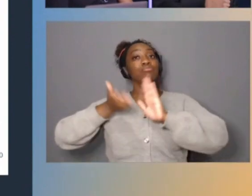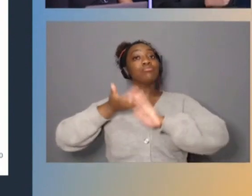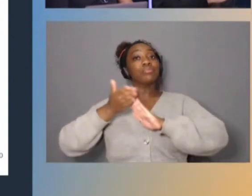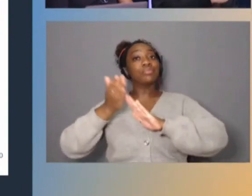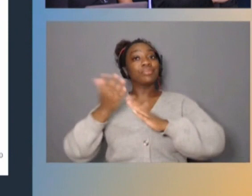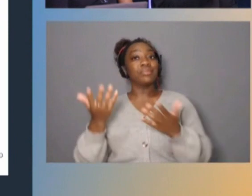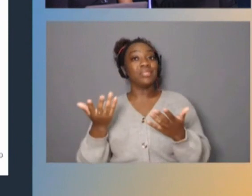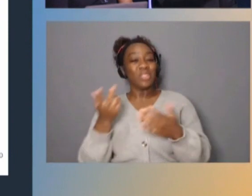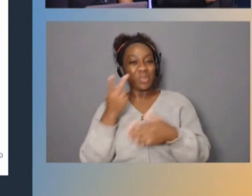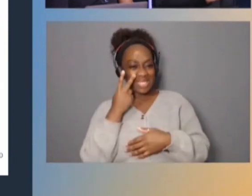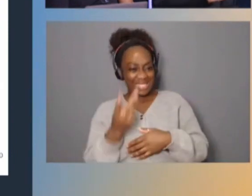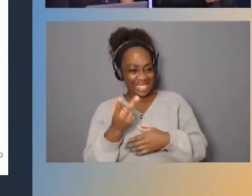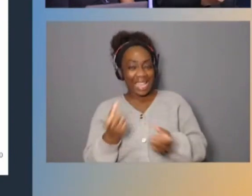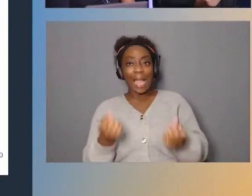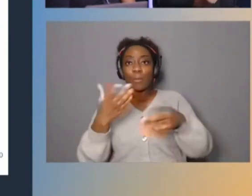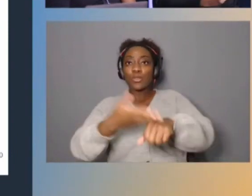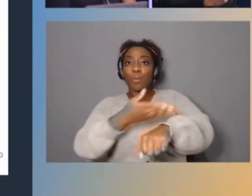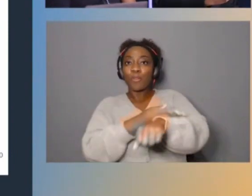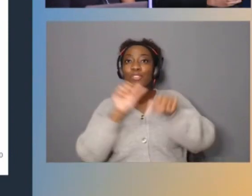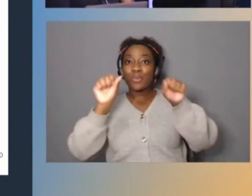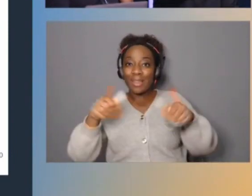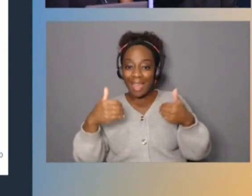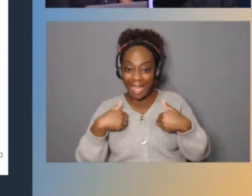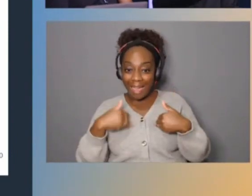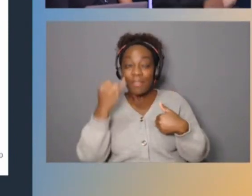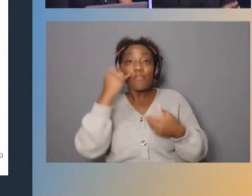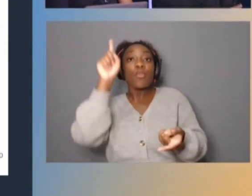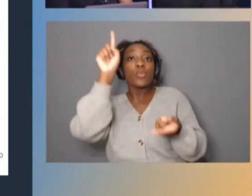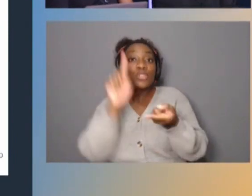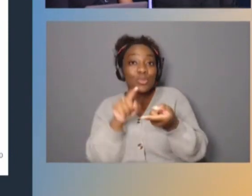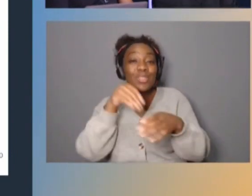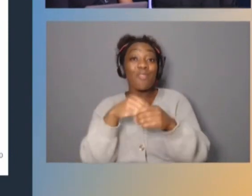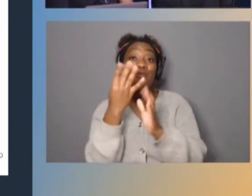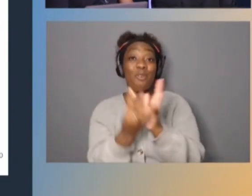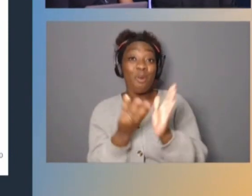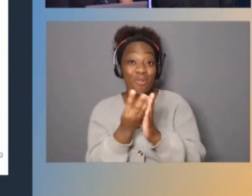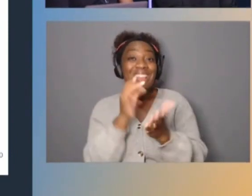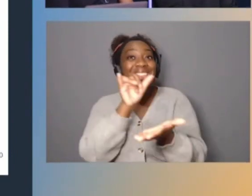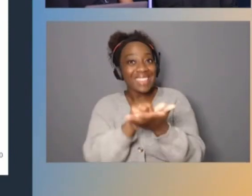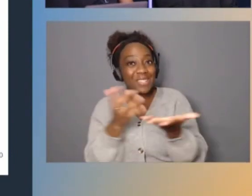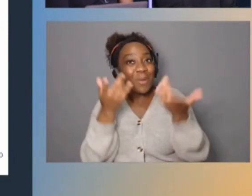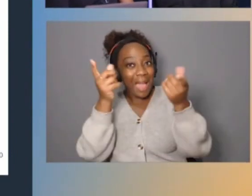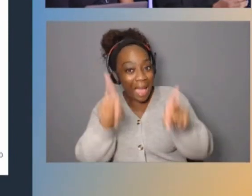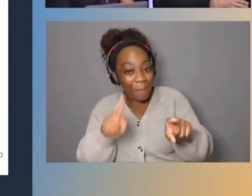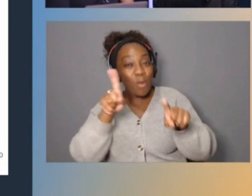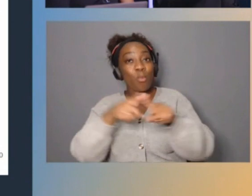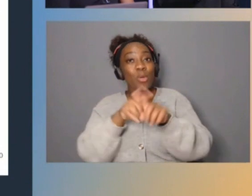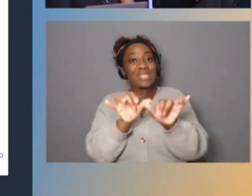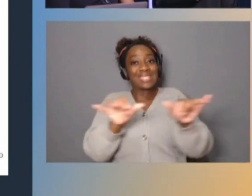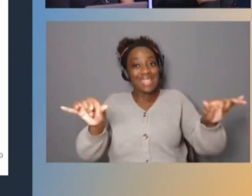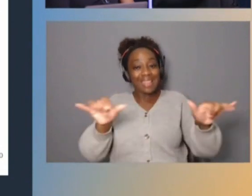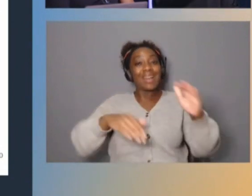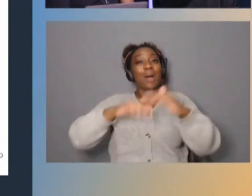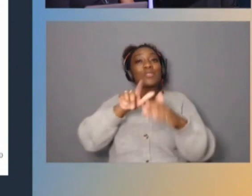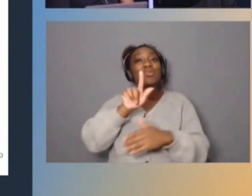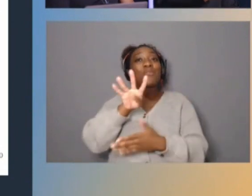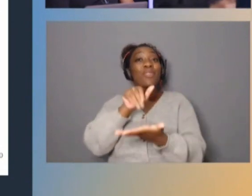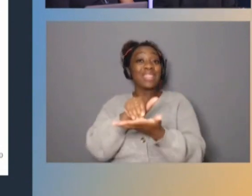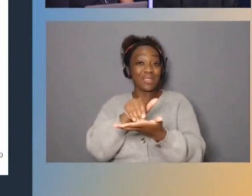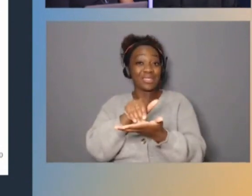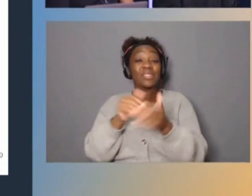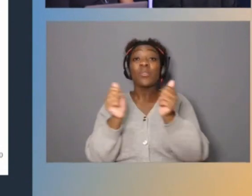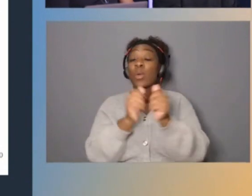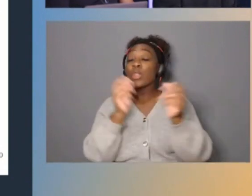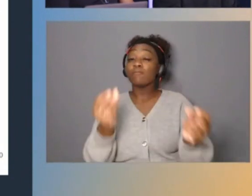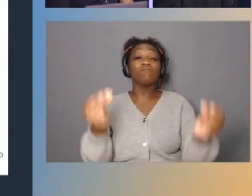get by reducing that essentially into 4 hours. That's what we got when we scaled it up to 24,000 cores. And with the on-demand instances, we were able to get that